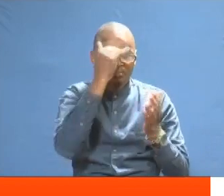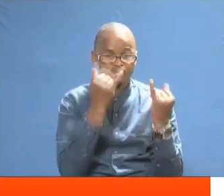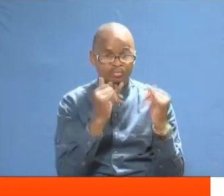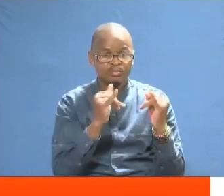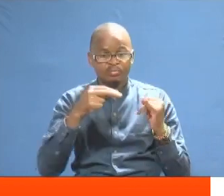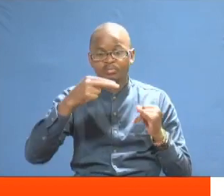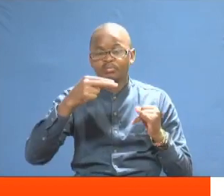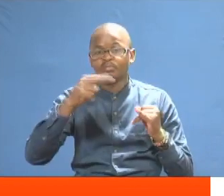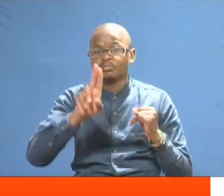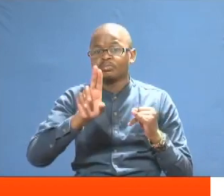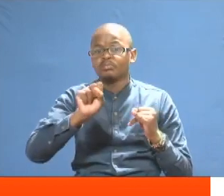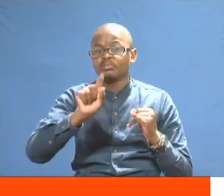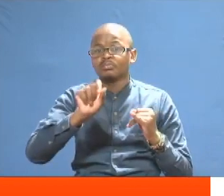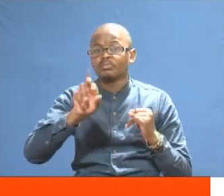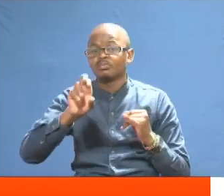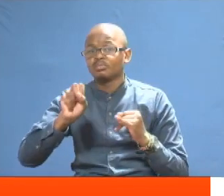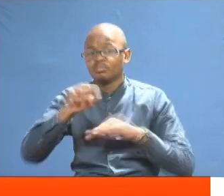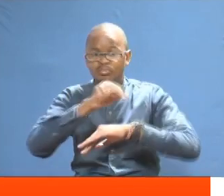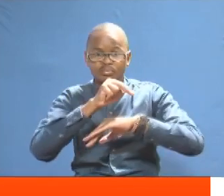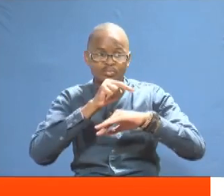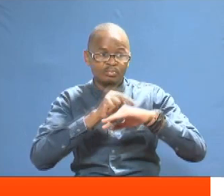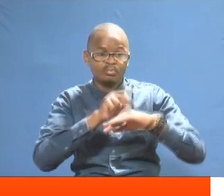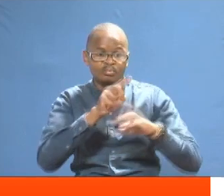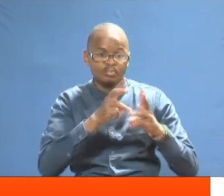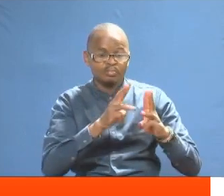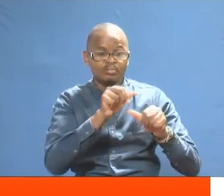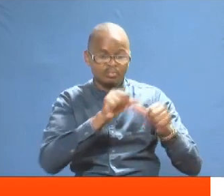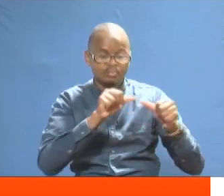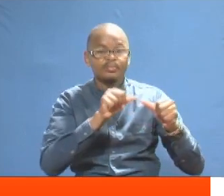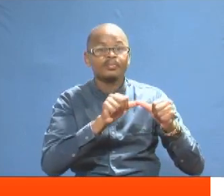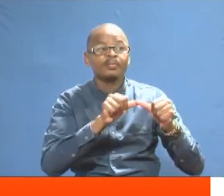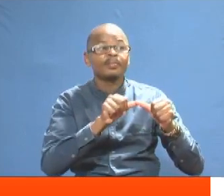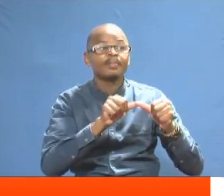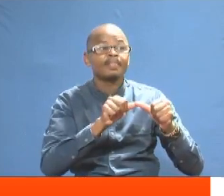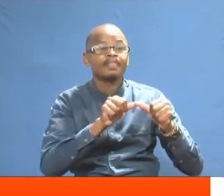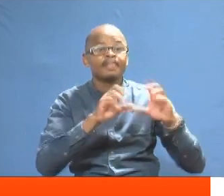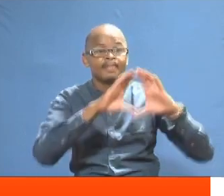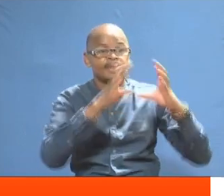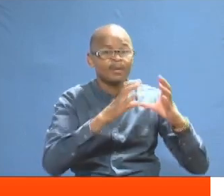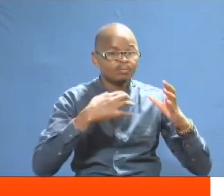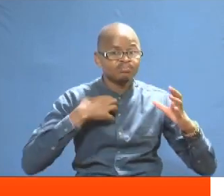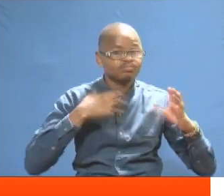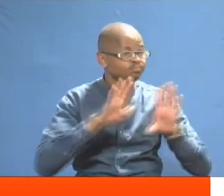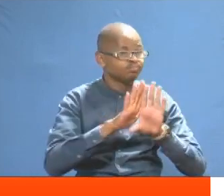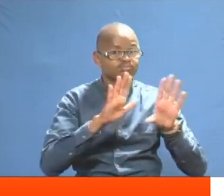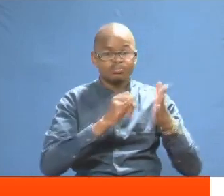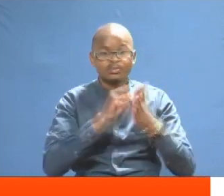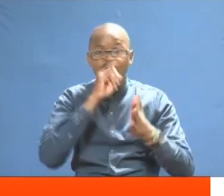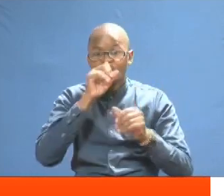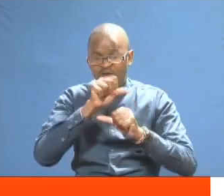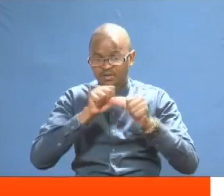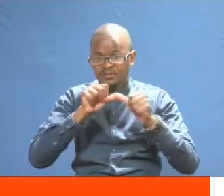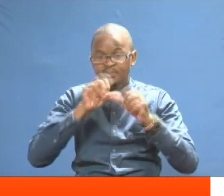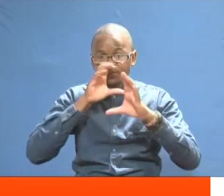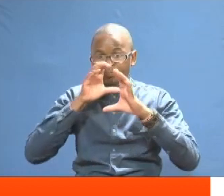now the Hustler Nation. This Hustler Nation, in its way, is not about class warfare or anything. It is about